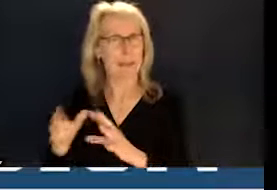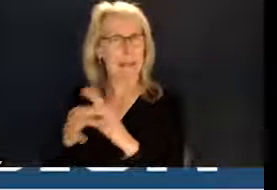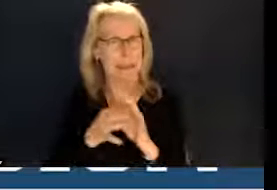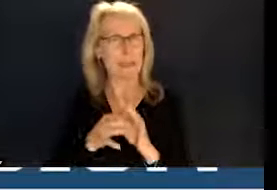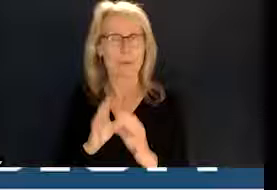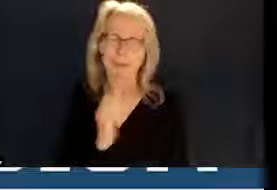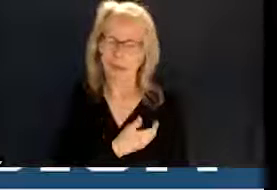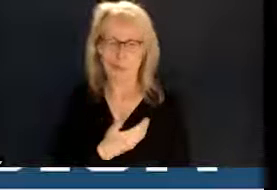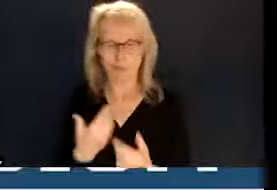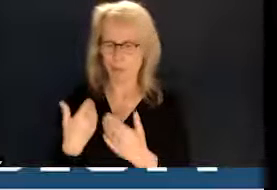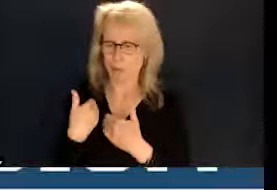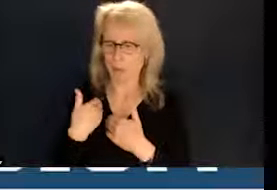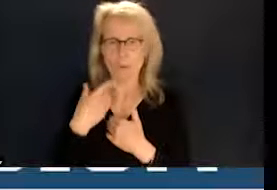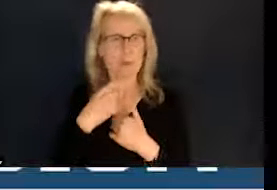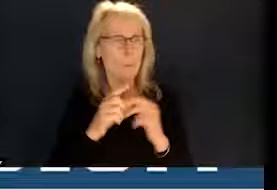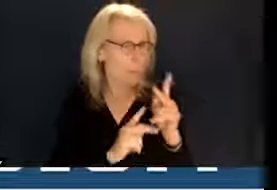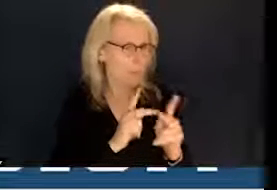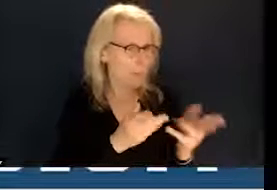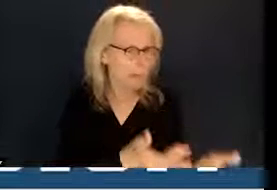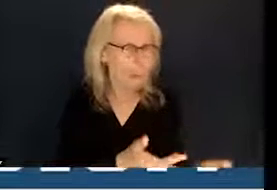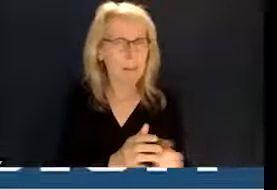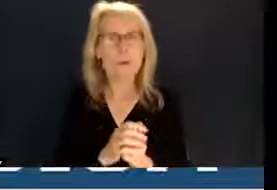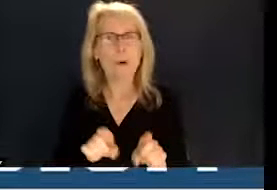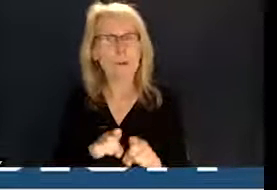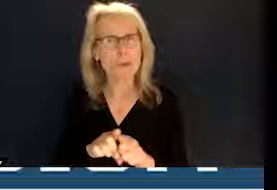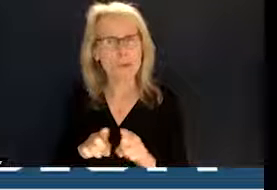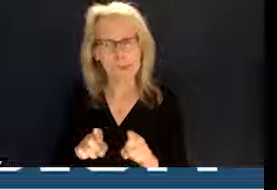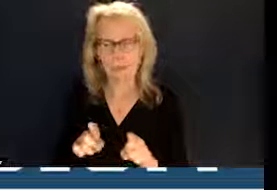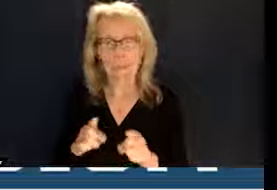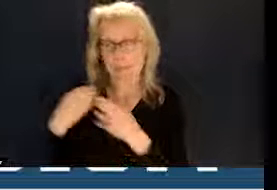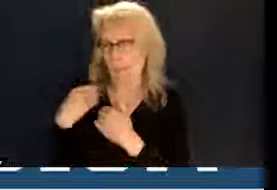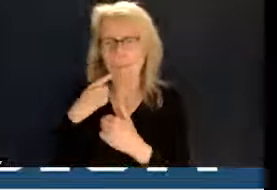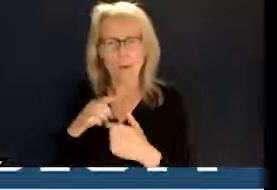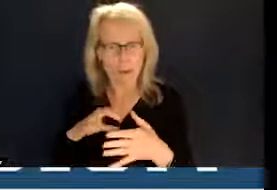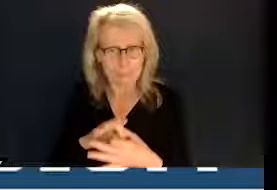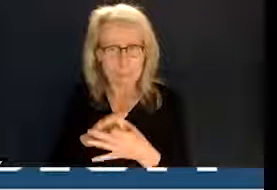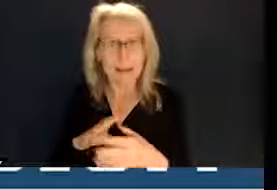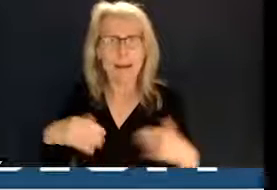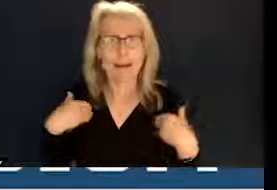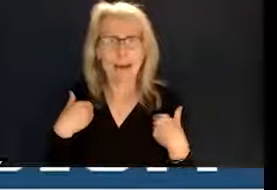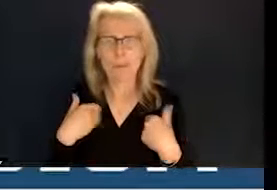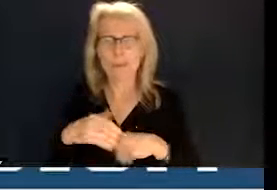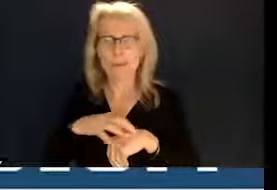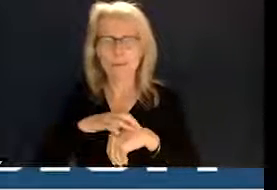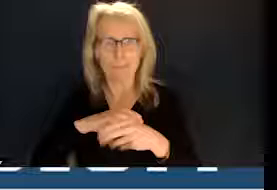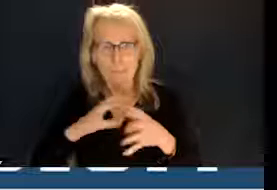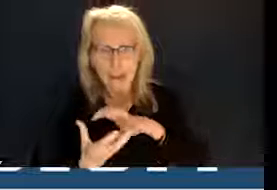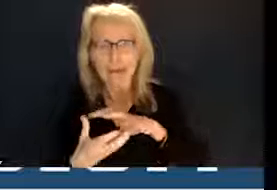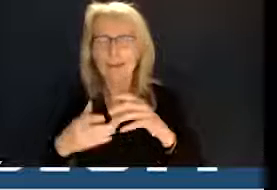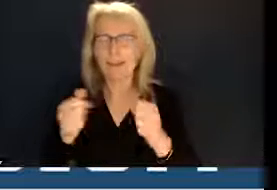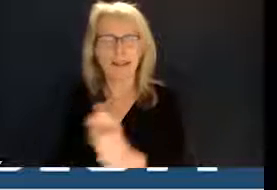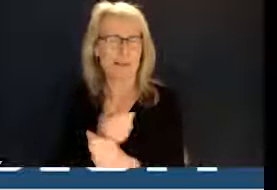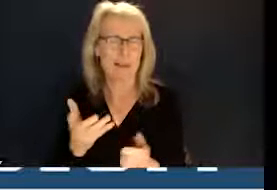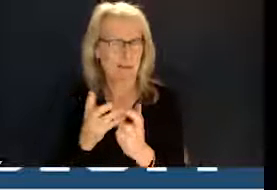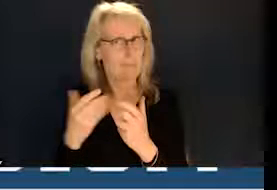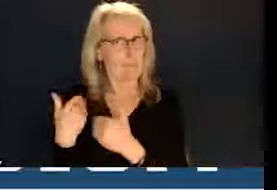are our responsibilities to each other, not just as people, but also to the planet and the animals on it with us. And